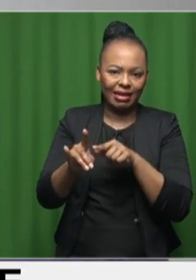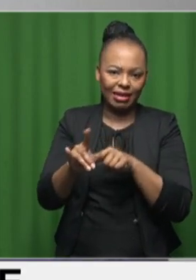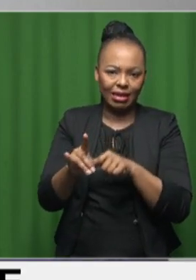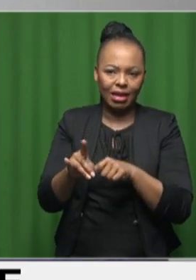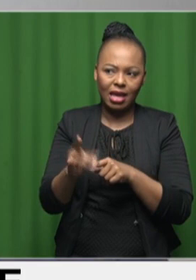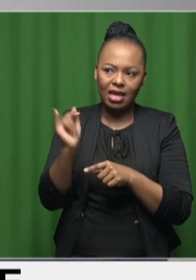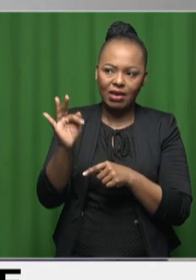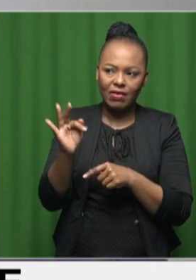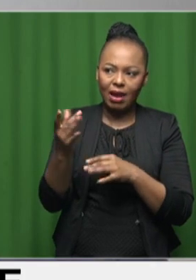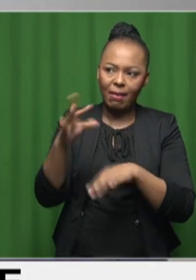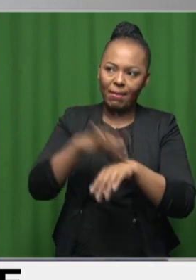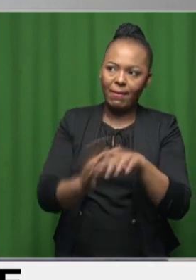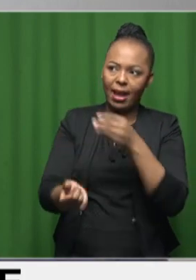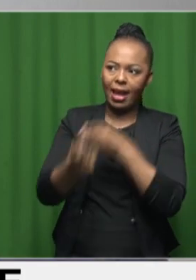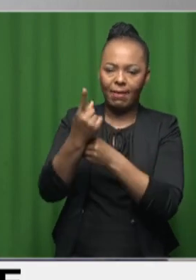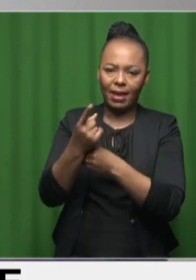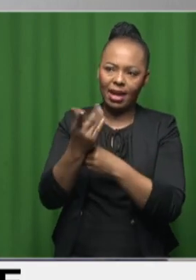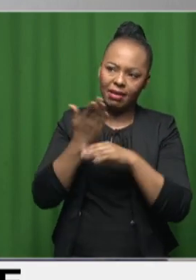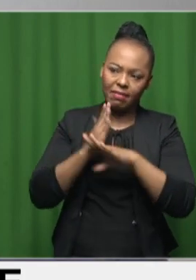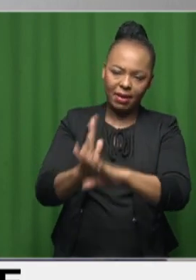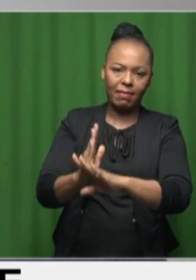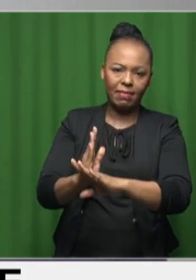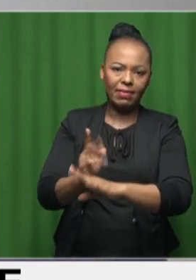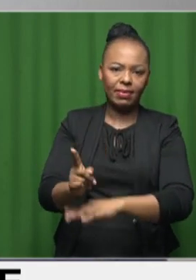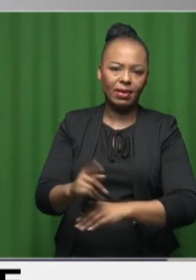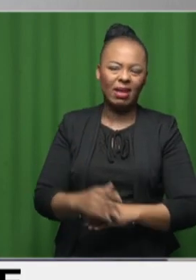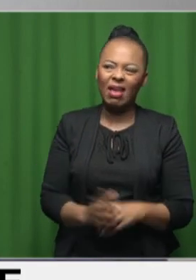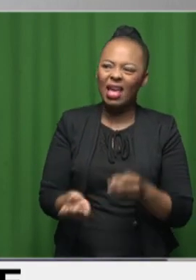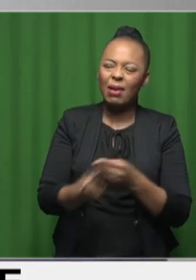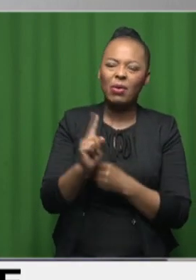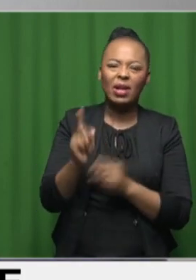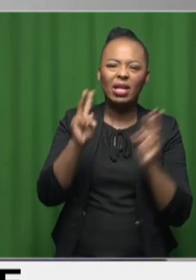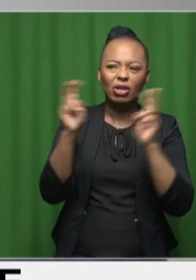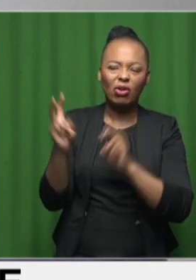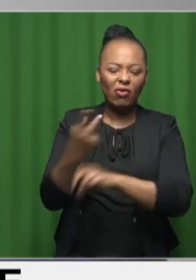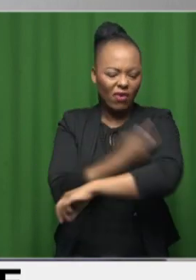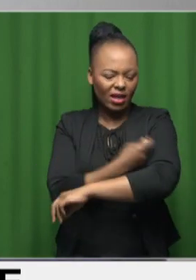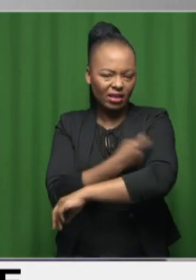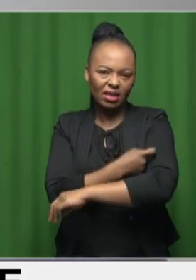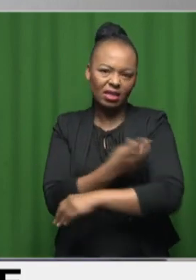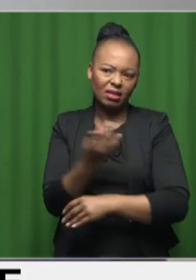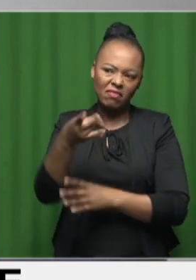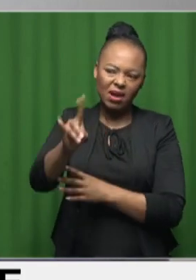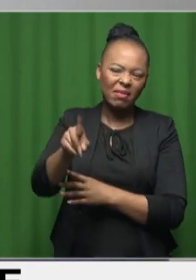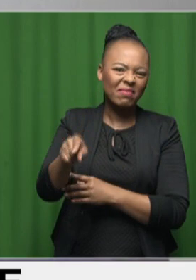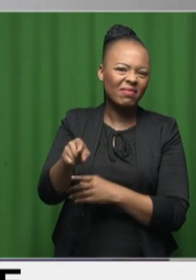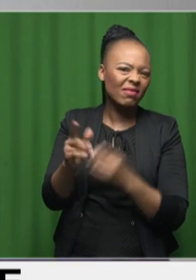diseases. What is an update on the vaccines and the livestock issues?